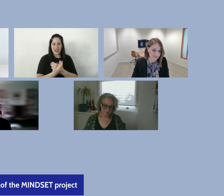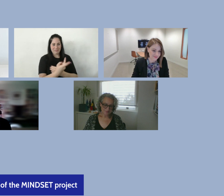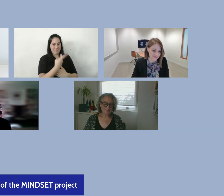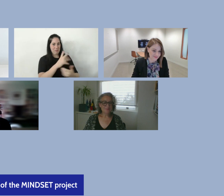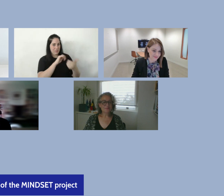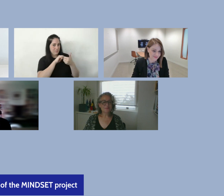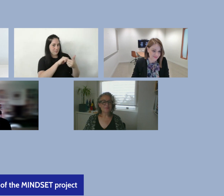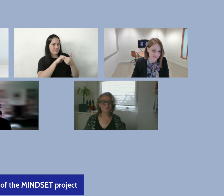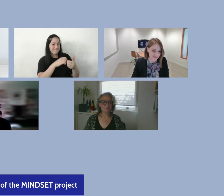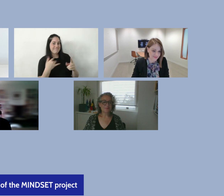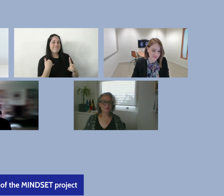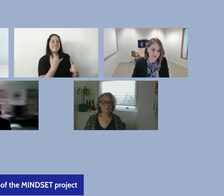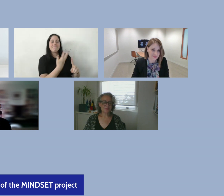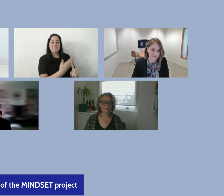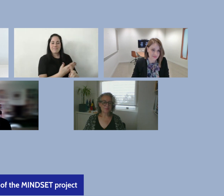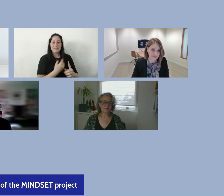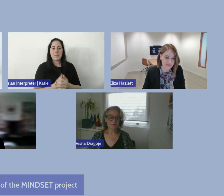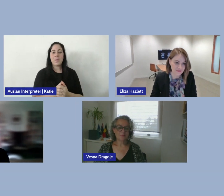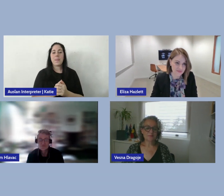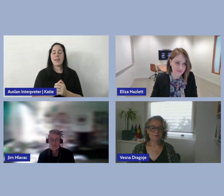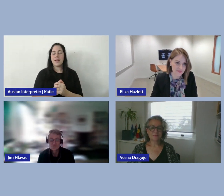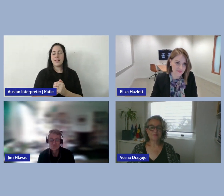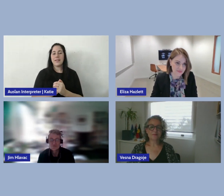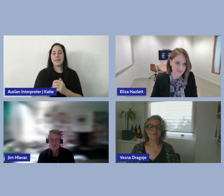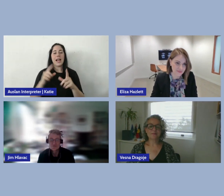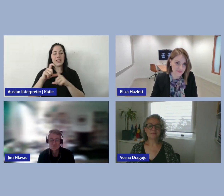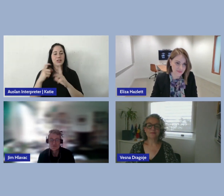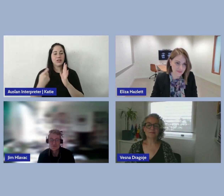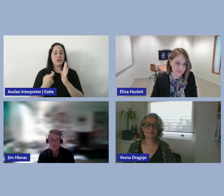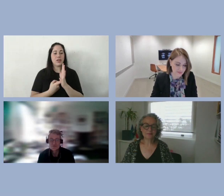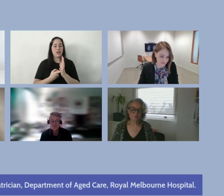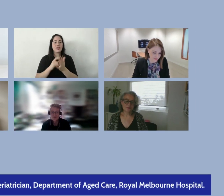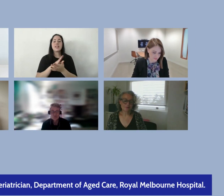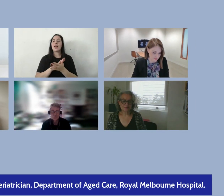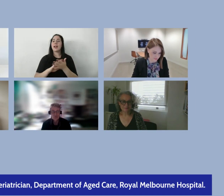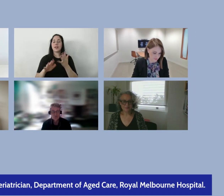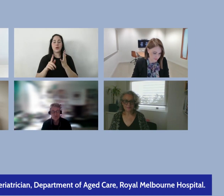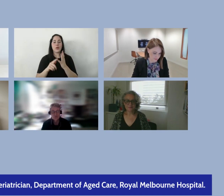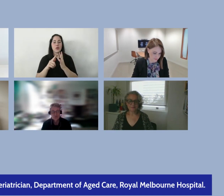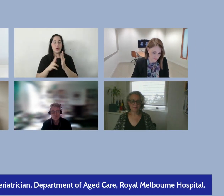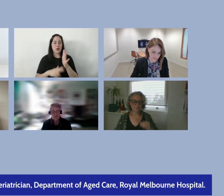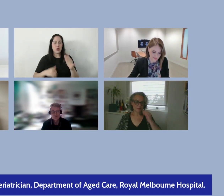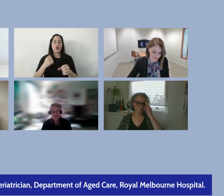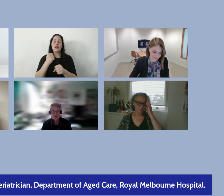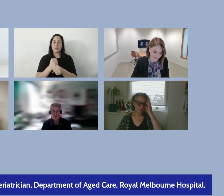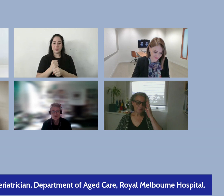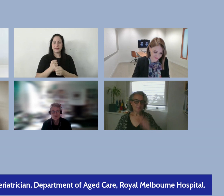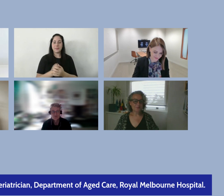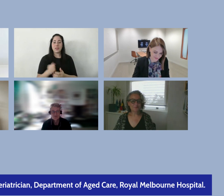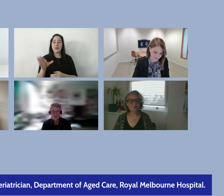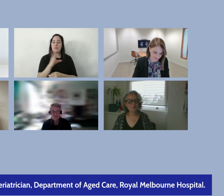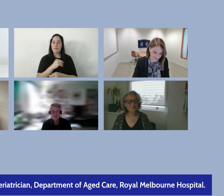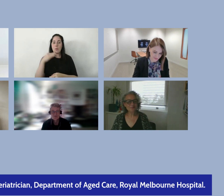now. And Dr. Hung Nguyen, a consultant geriatrician at the Royal Melbourne Hospital. Welcome, Hung.